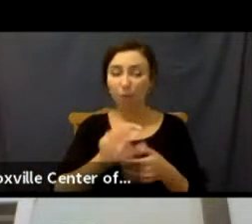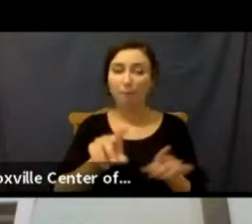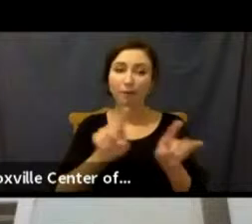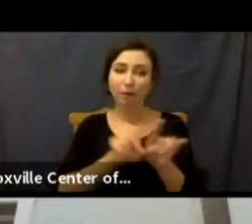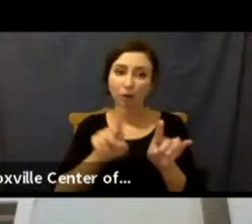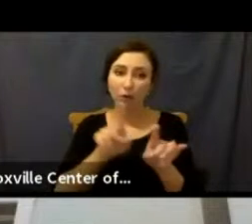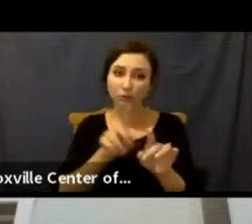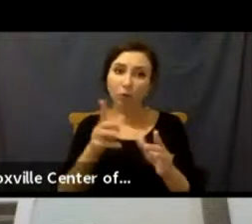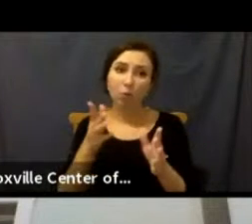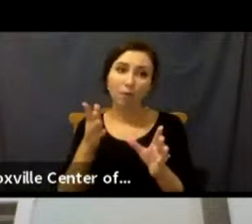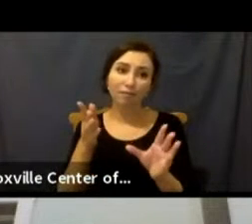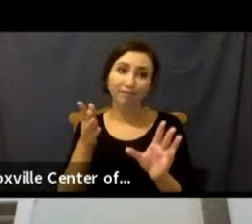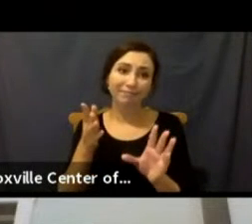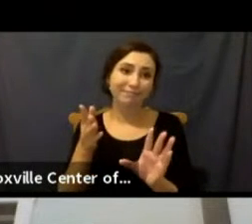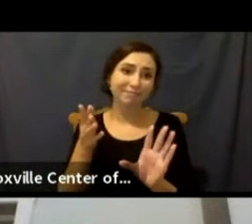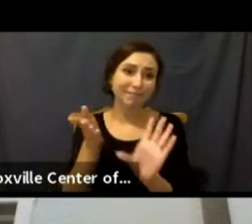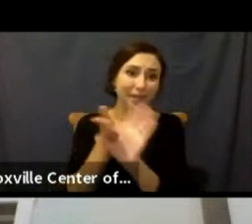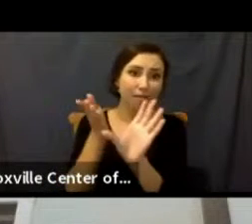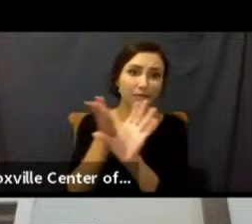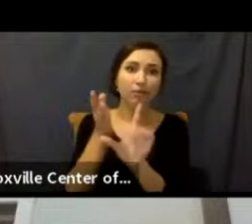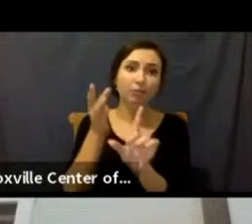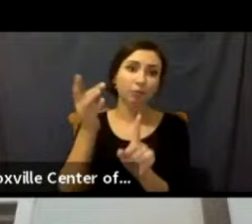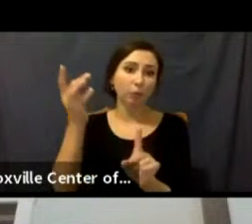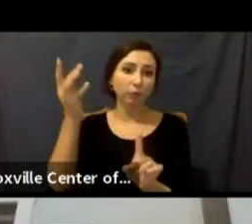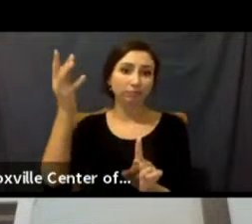component, psychiatric component,